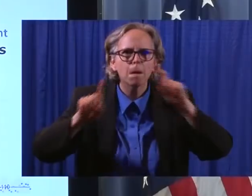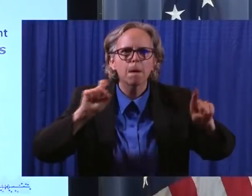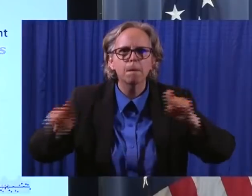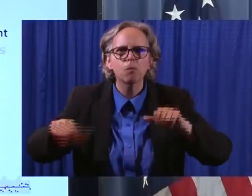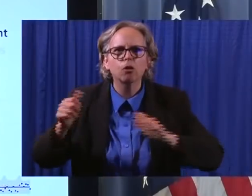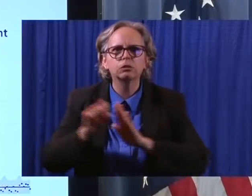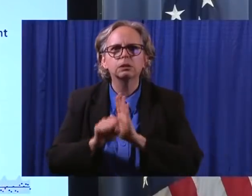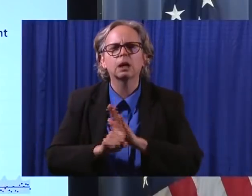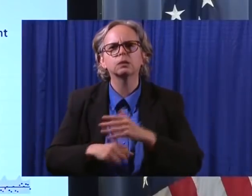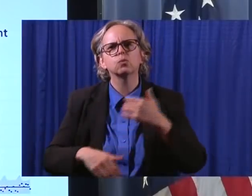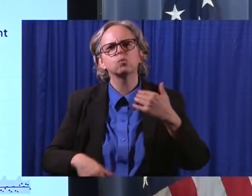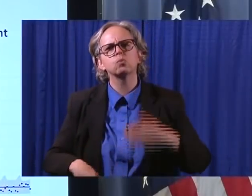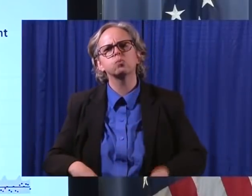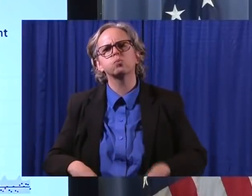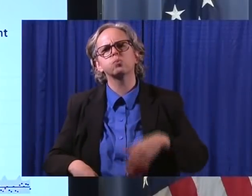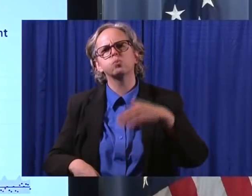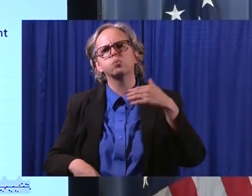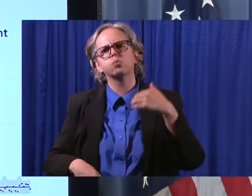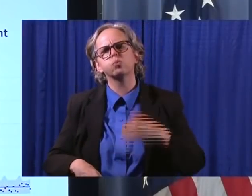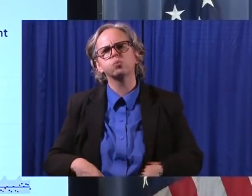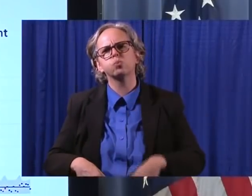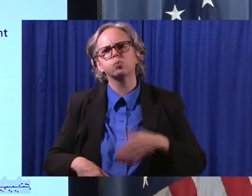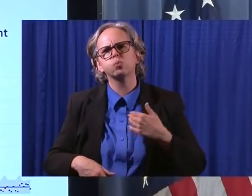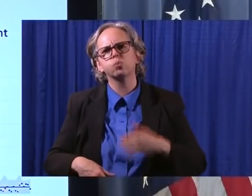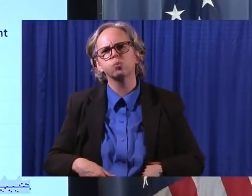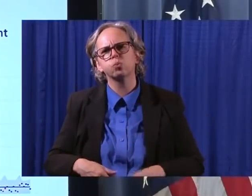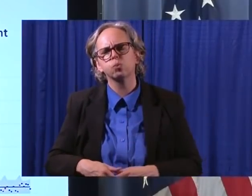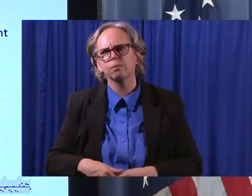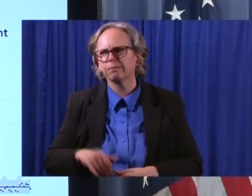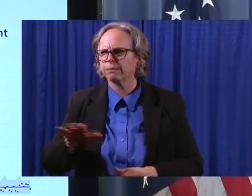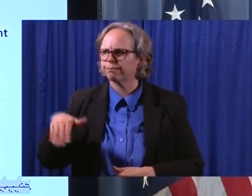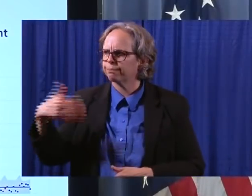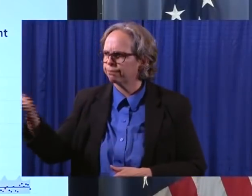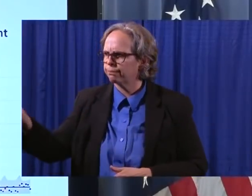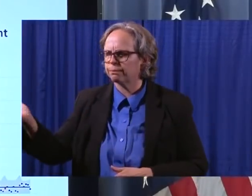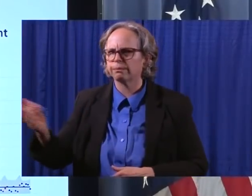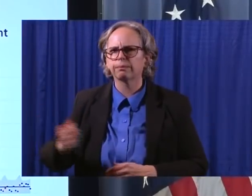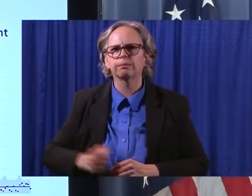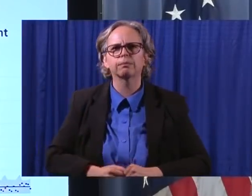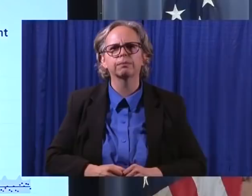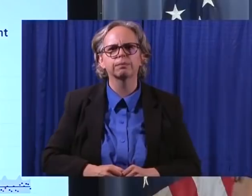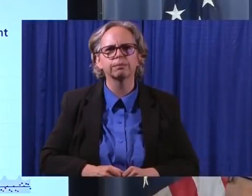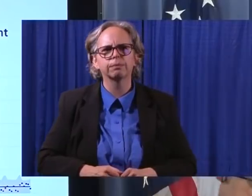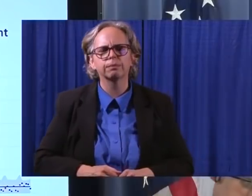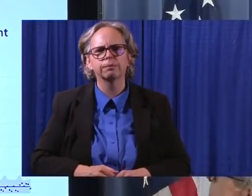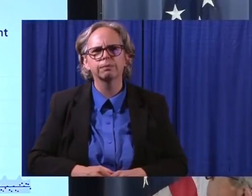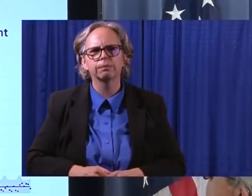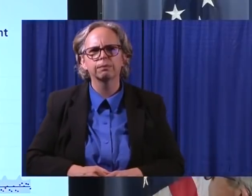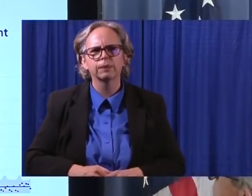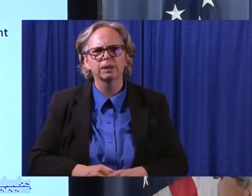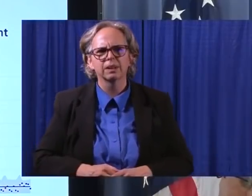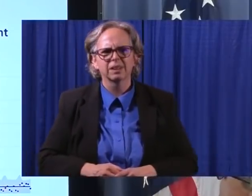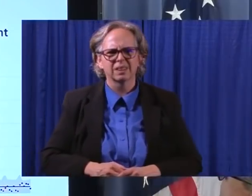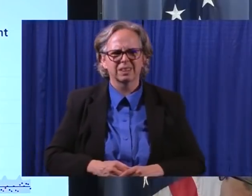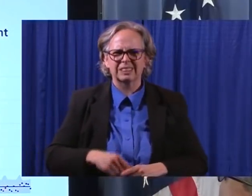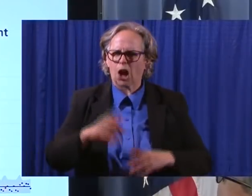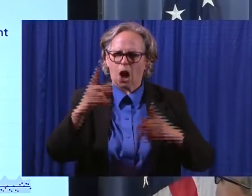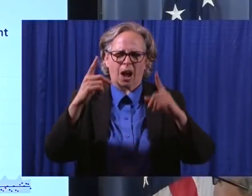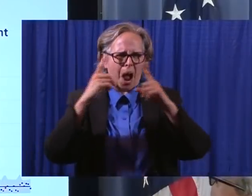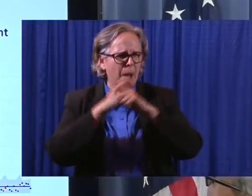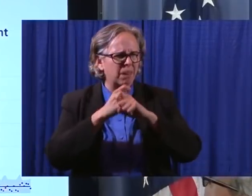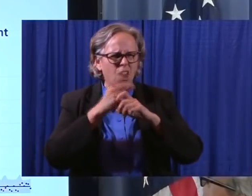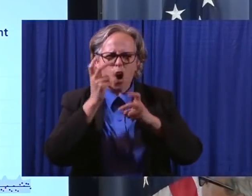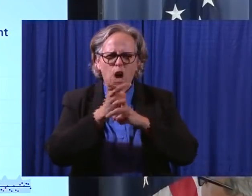then. It's up, Doctor. Great. Again, I realize this is a bit complicated, but I think